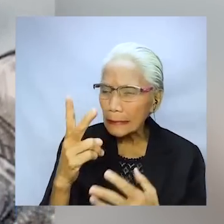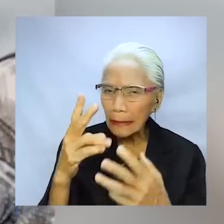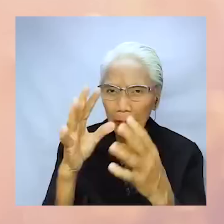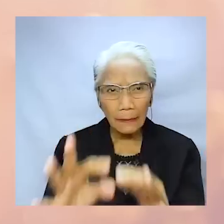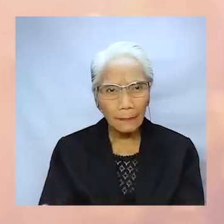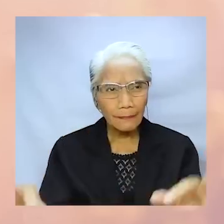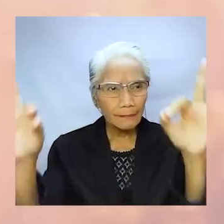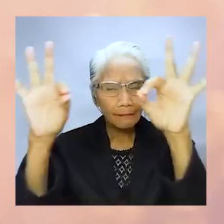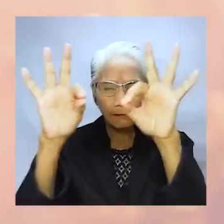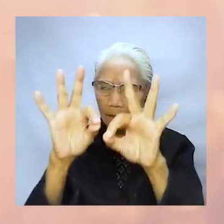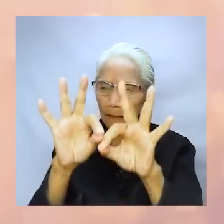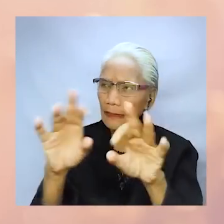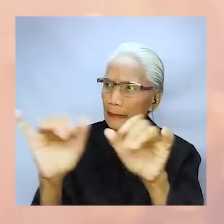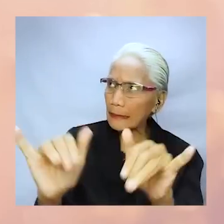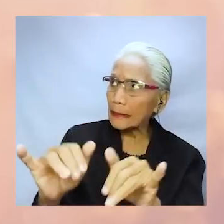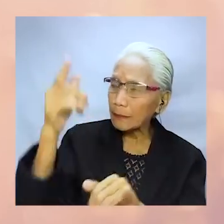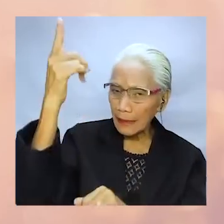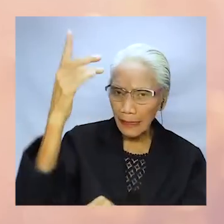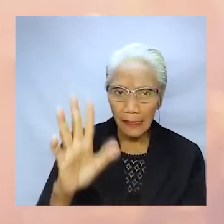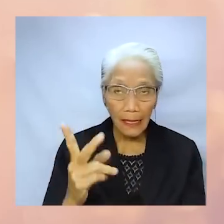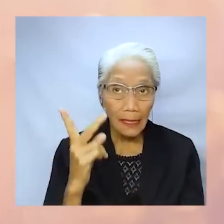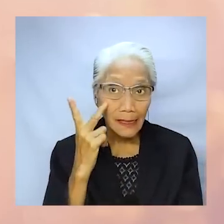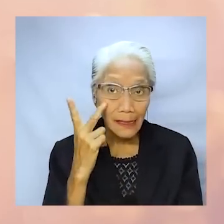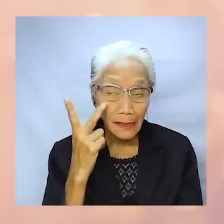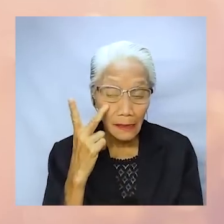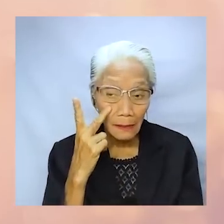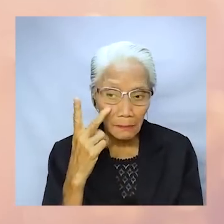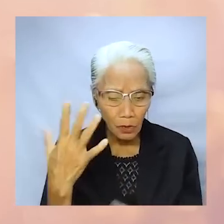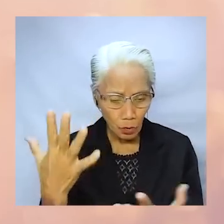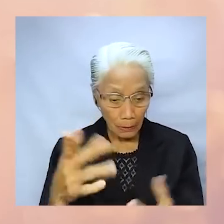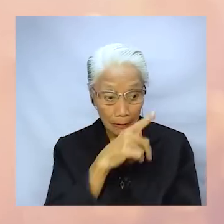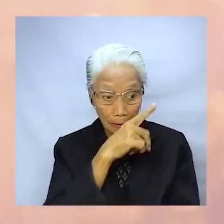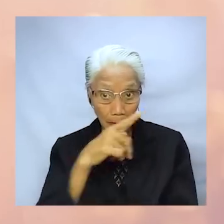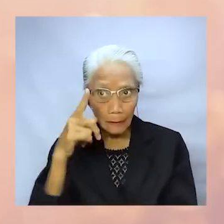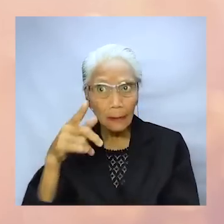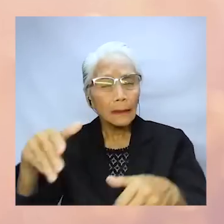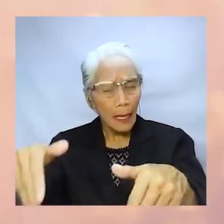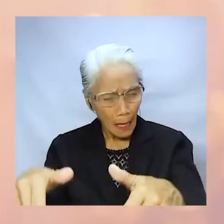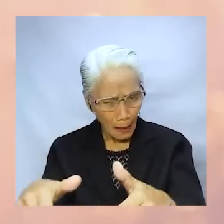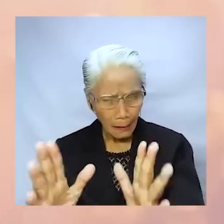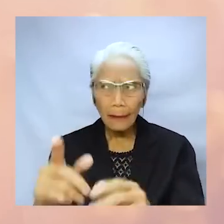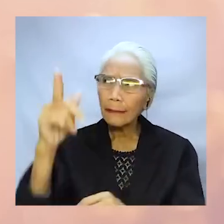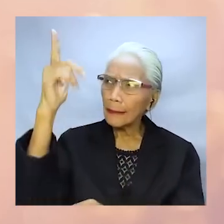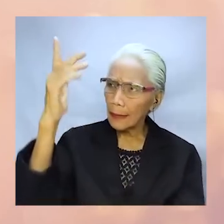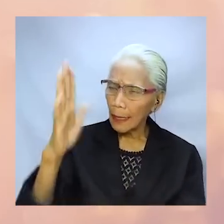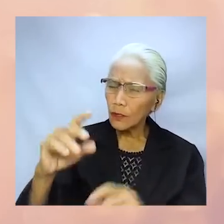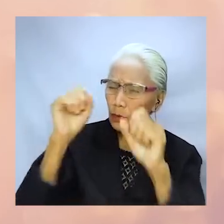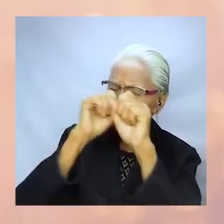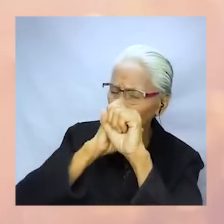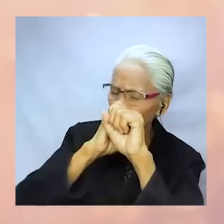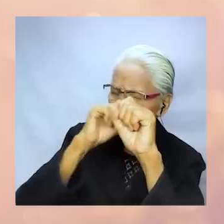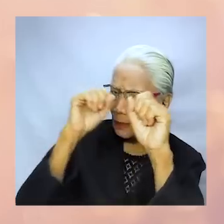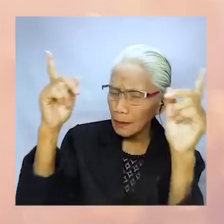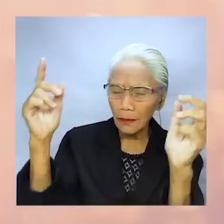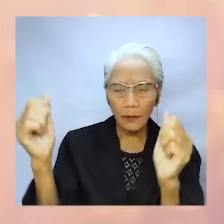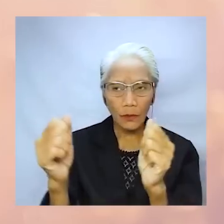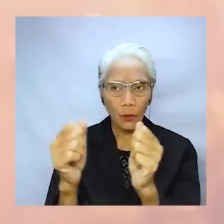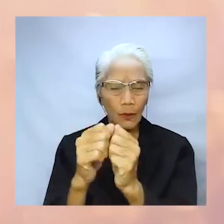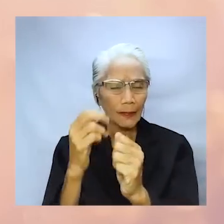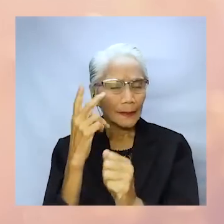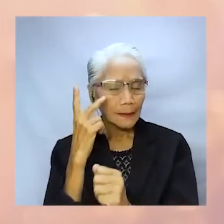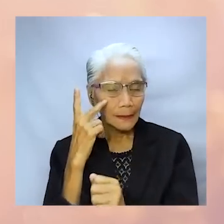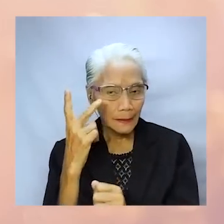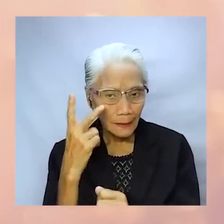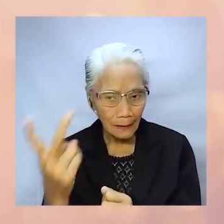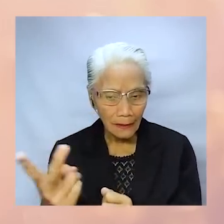them? So this Lent, let us allow God to surprise us through the unseen people.